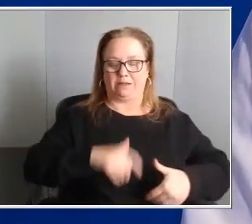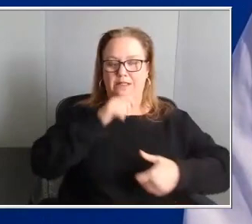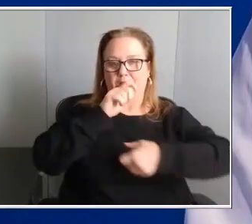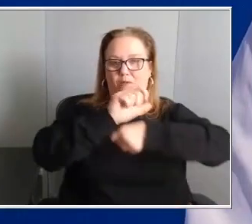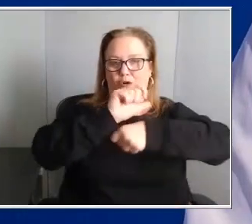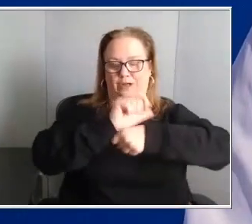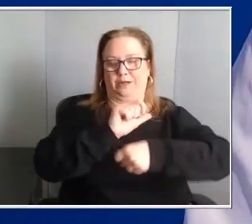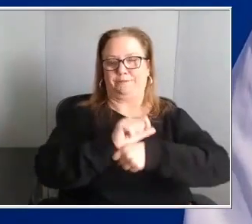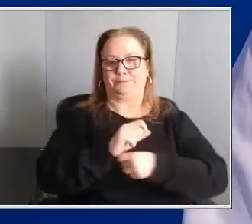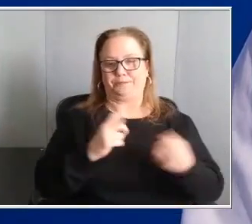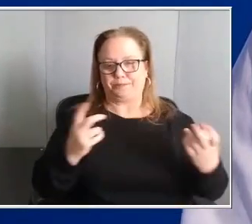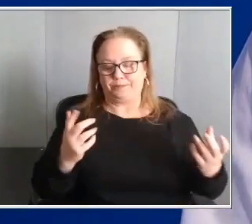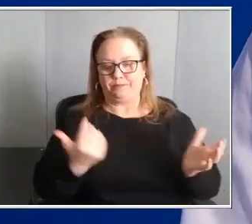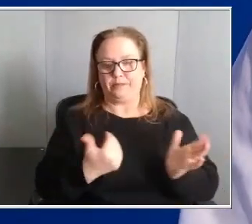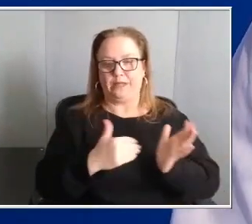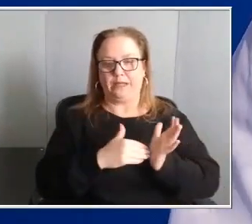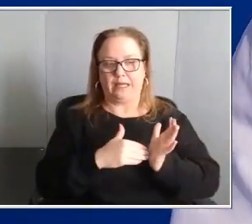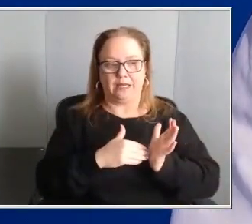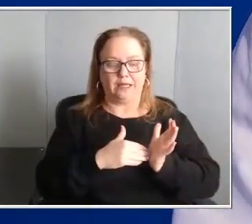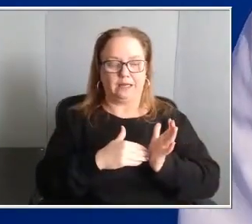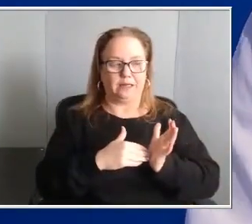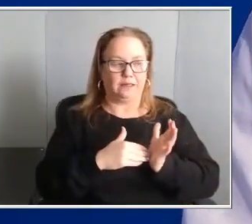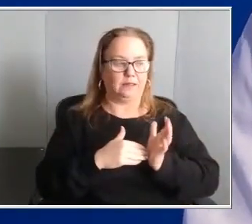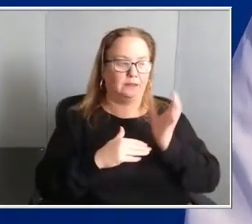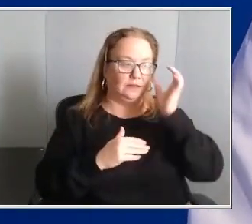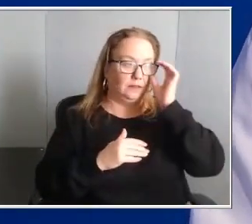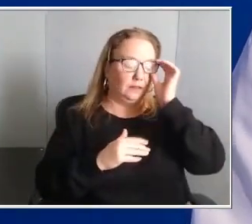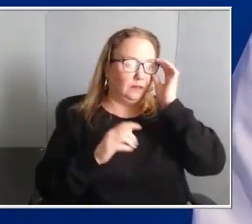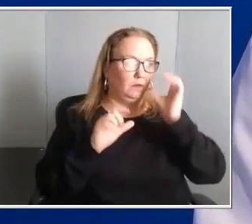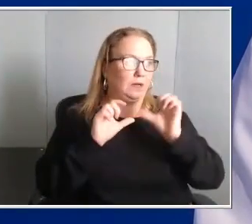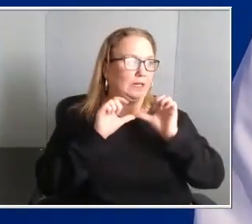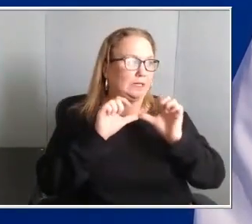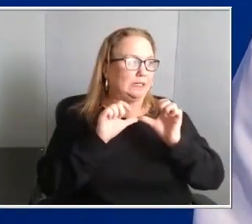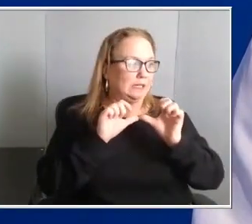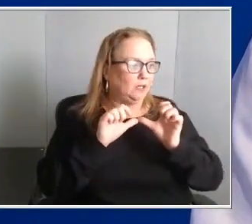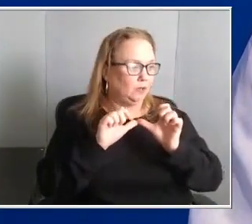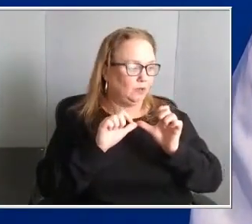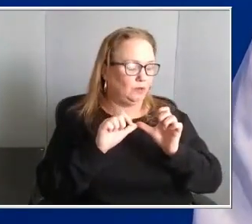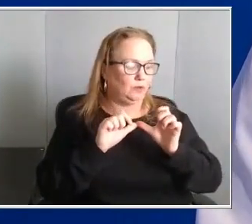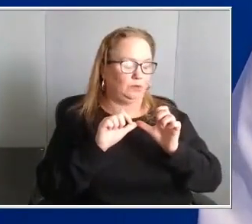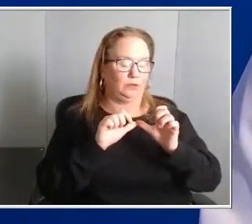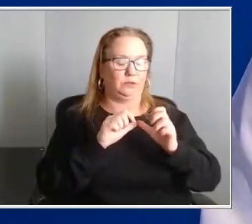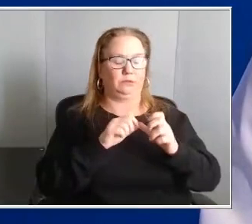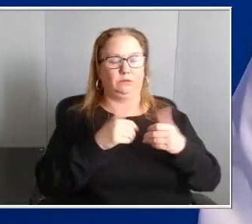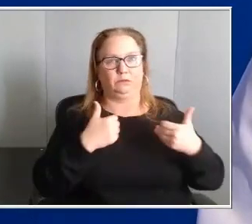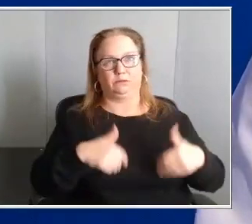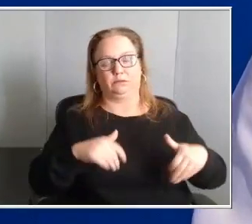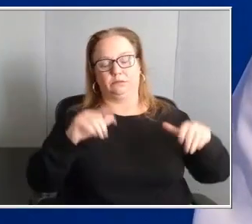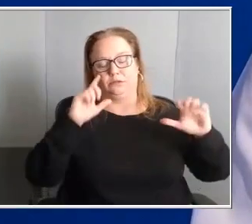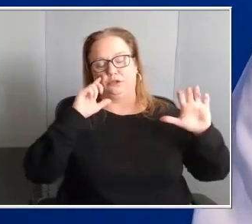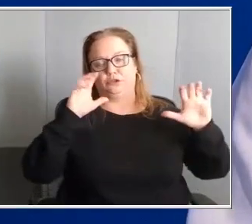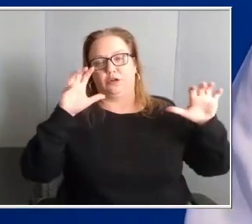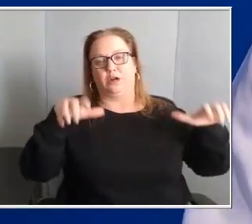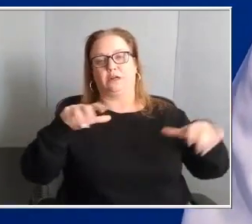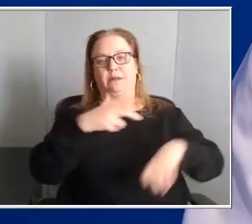So, again, I think we all continue to marvel at the vaccine, how quickly it